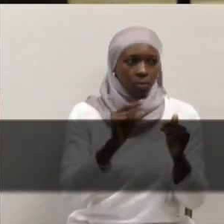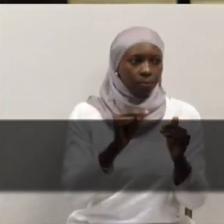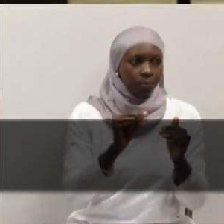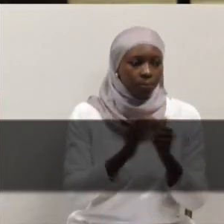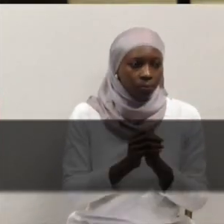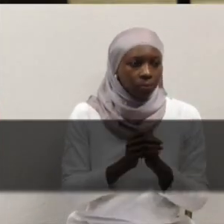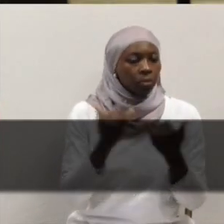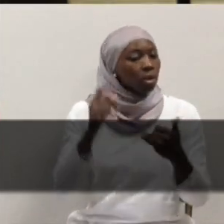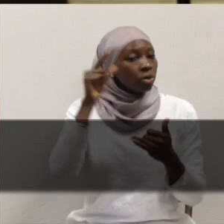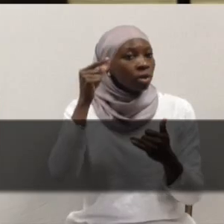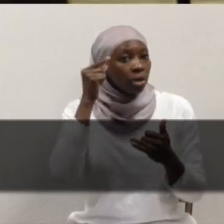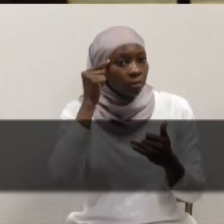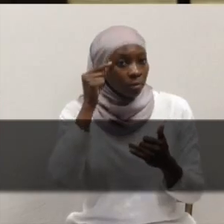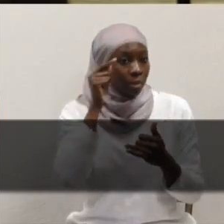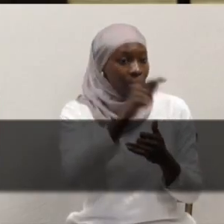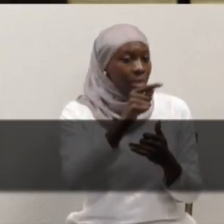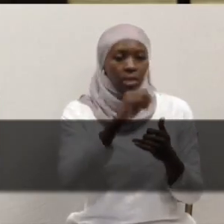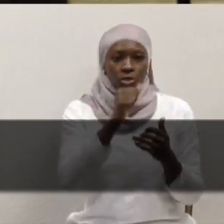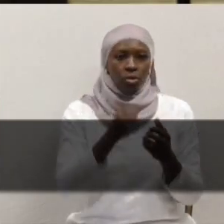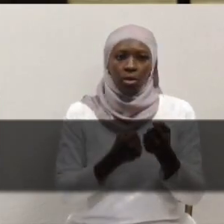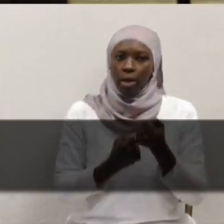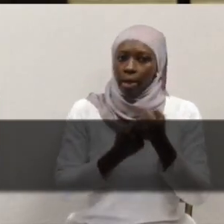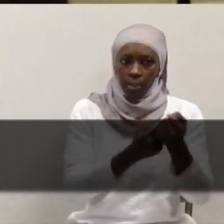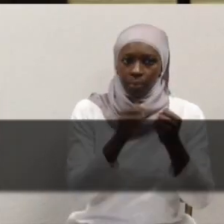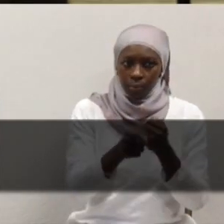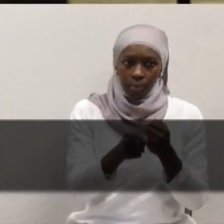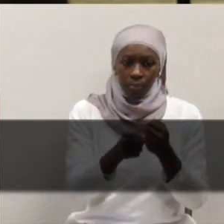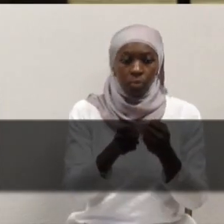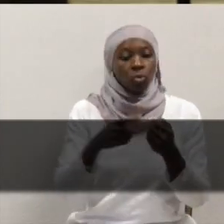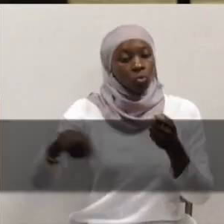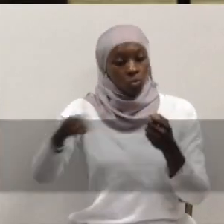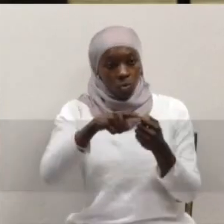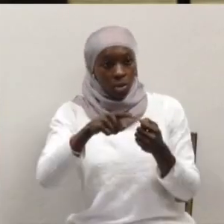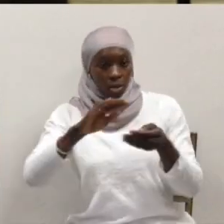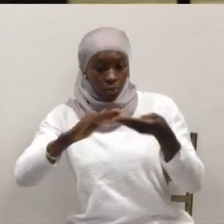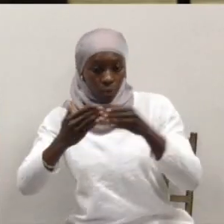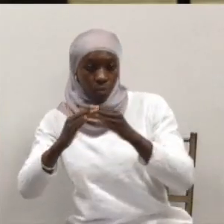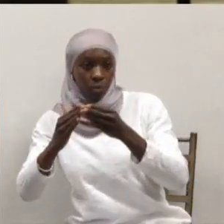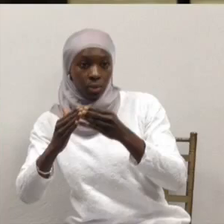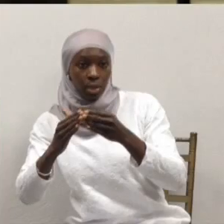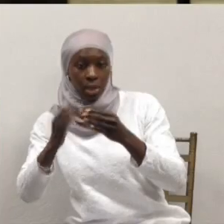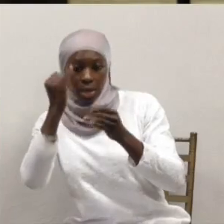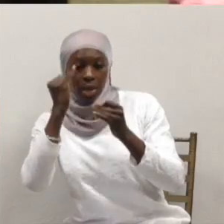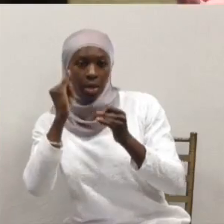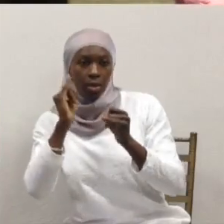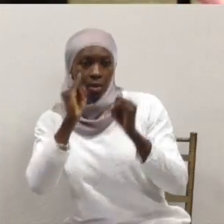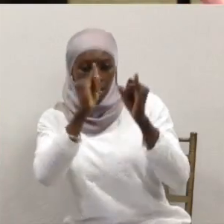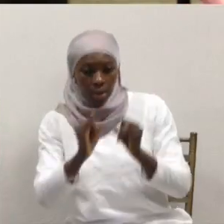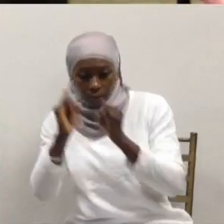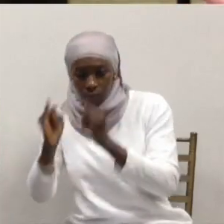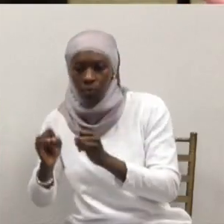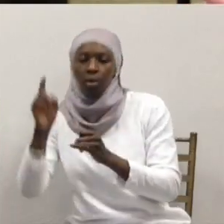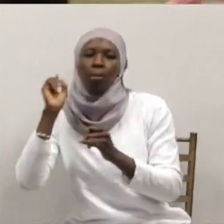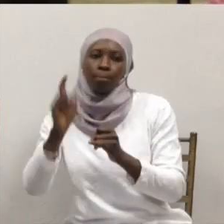their responsibility, are we as people, as individuals, and as a community going to follow the government